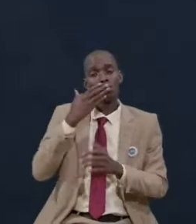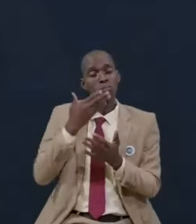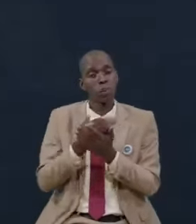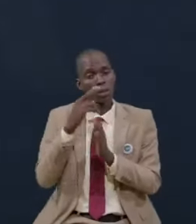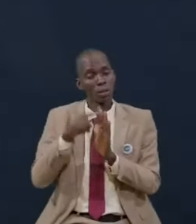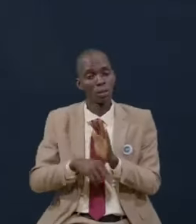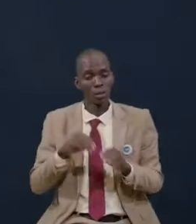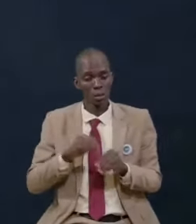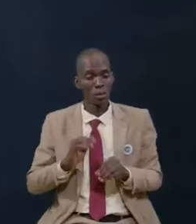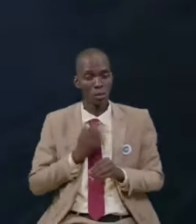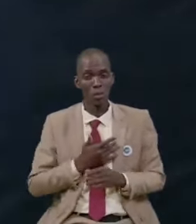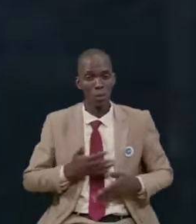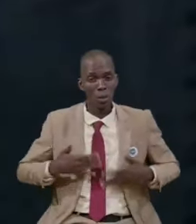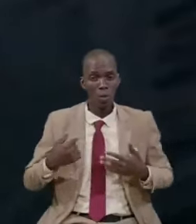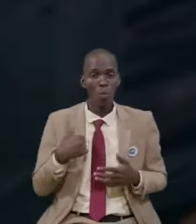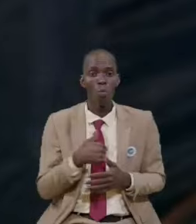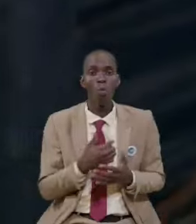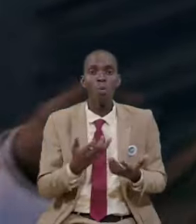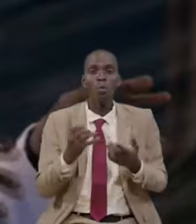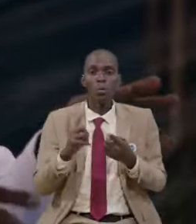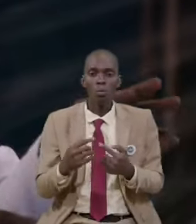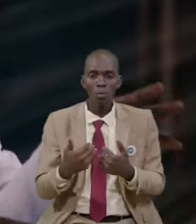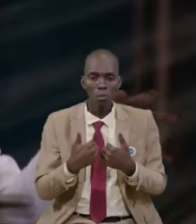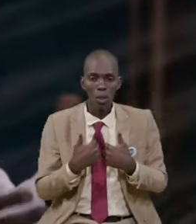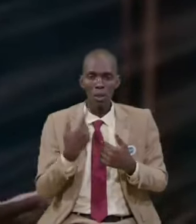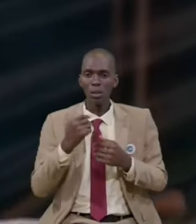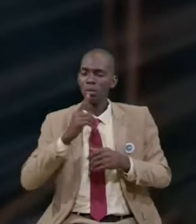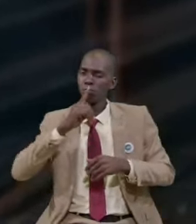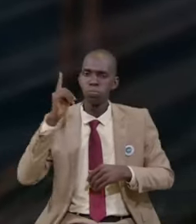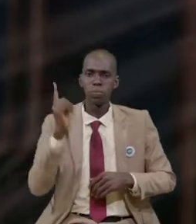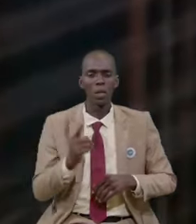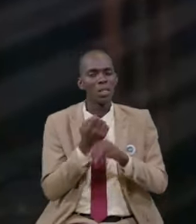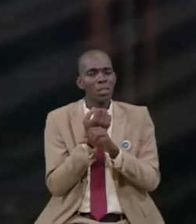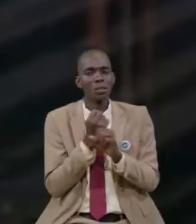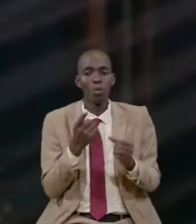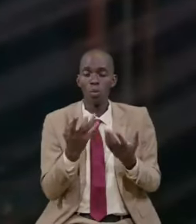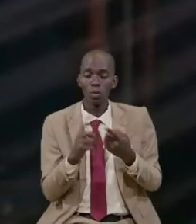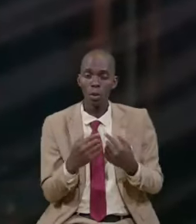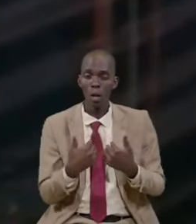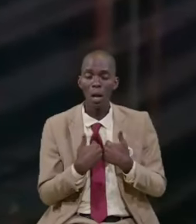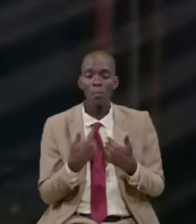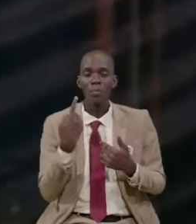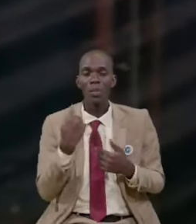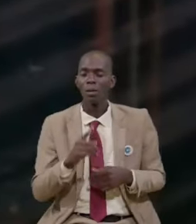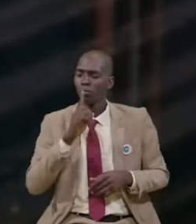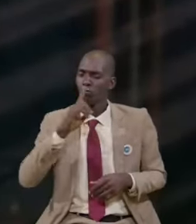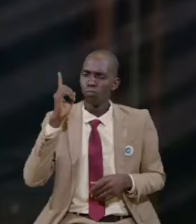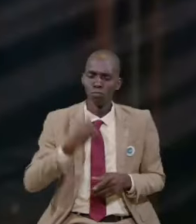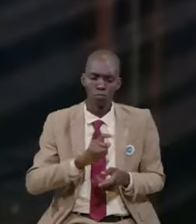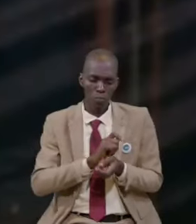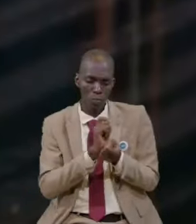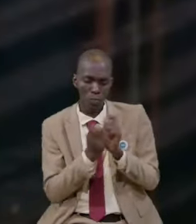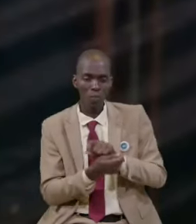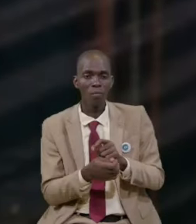want to have the real salvation and the real transformation that puts our